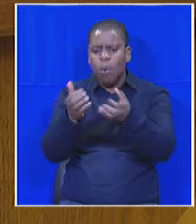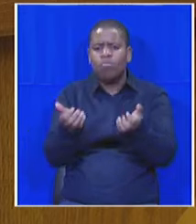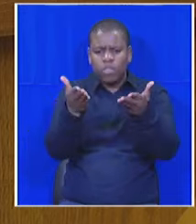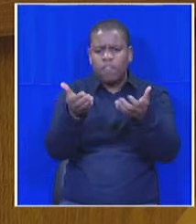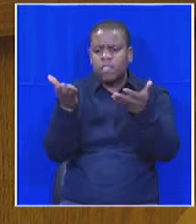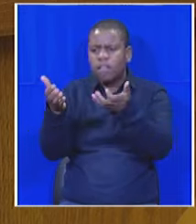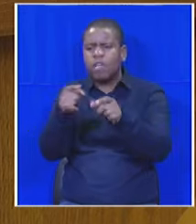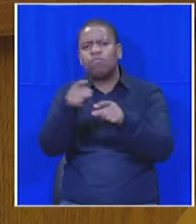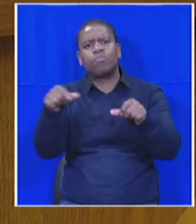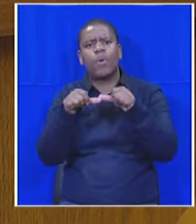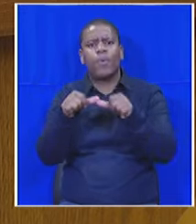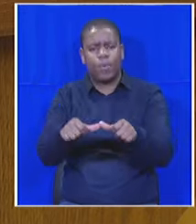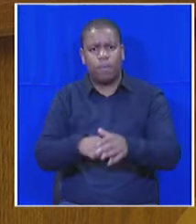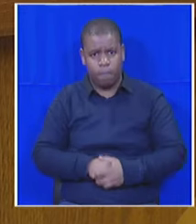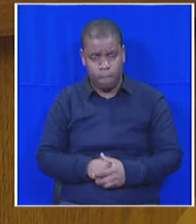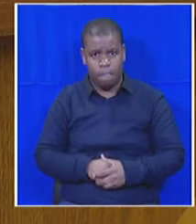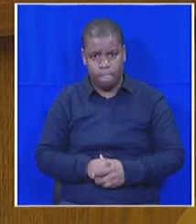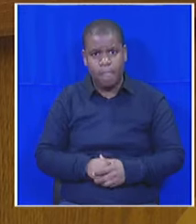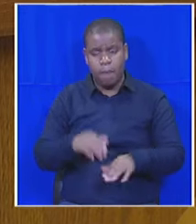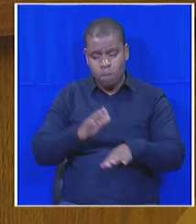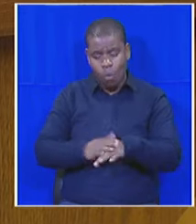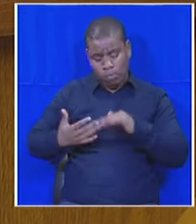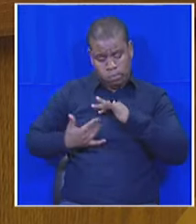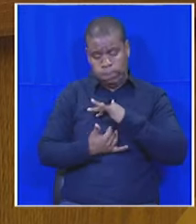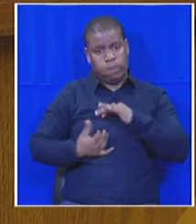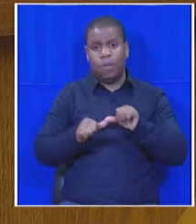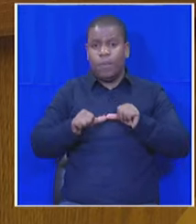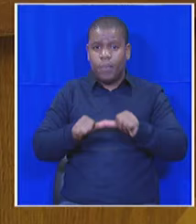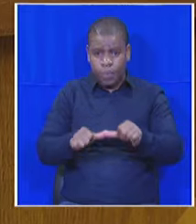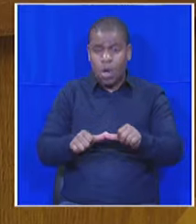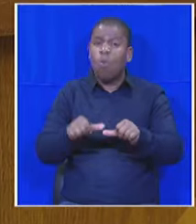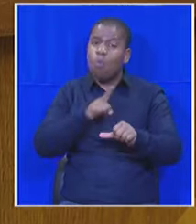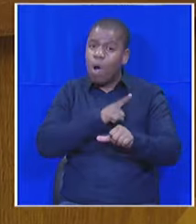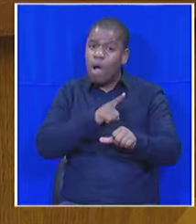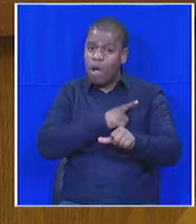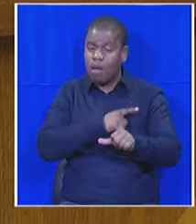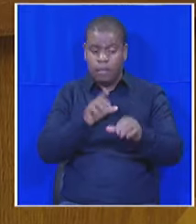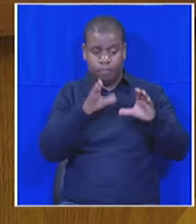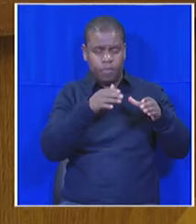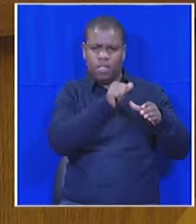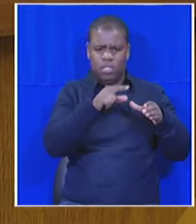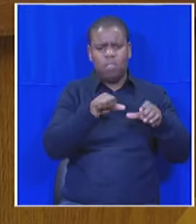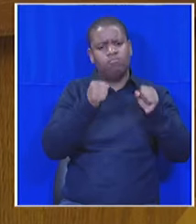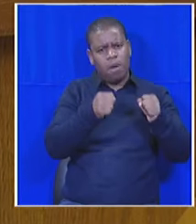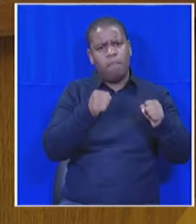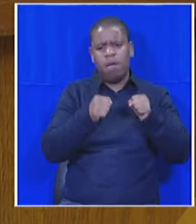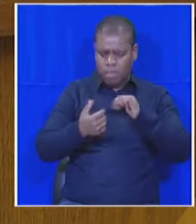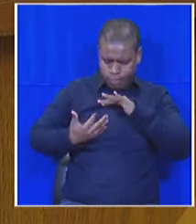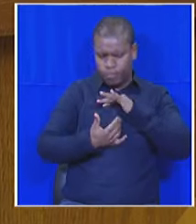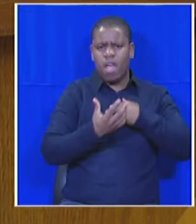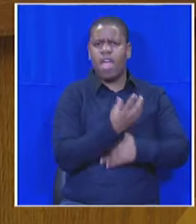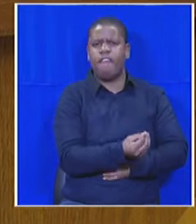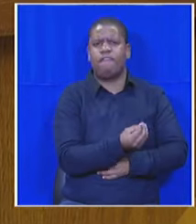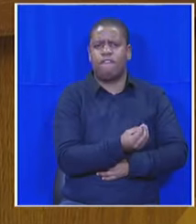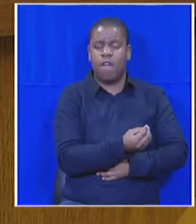innovation and continue with the passion, because that is what is driving the ANC government.